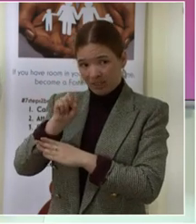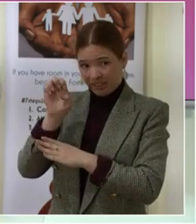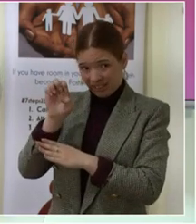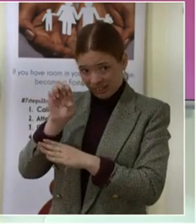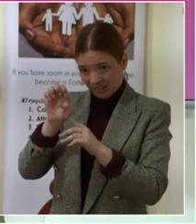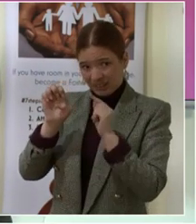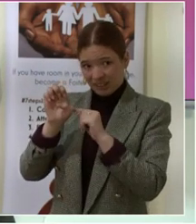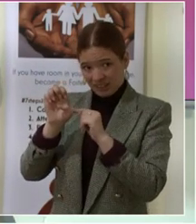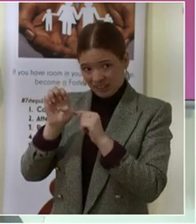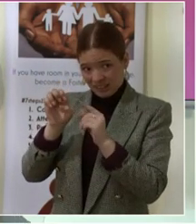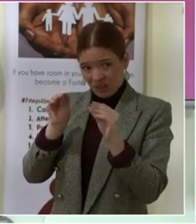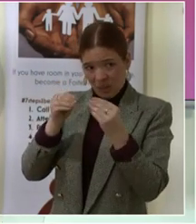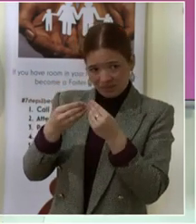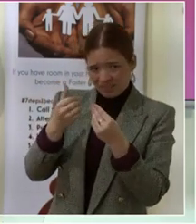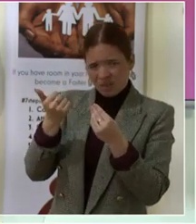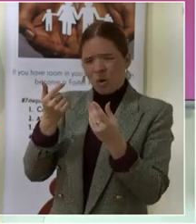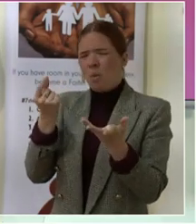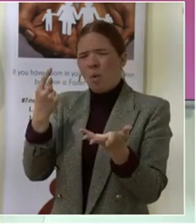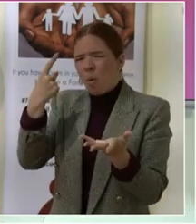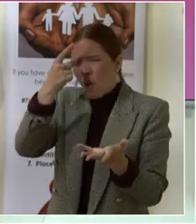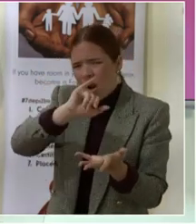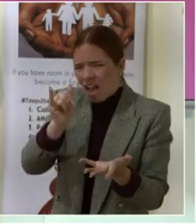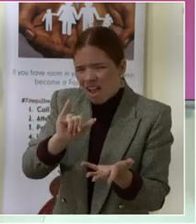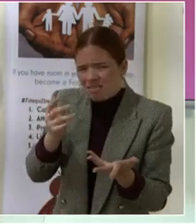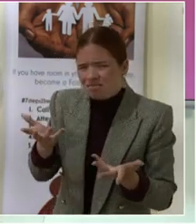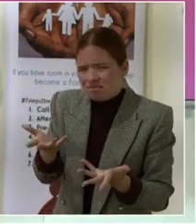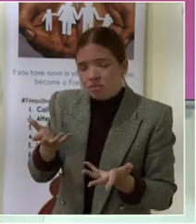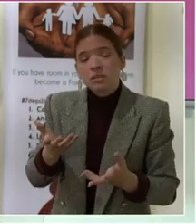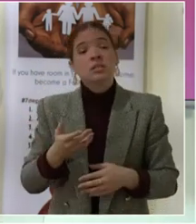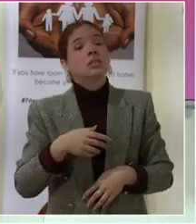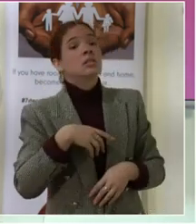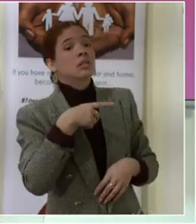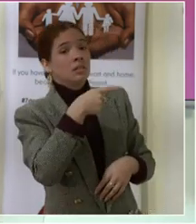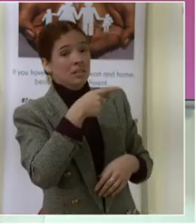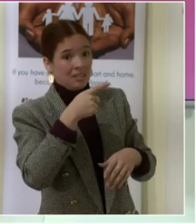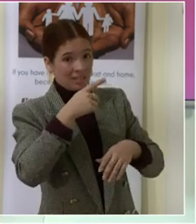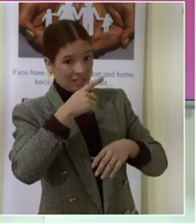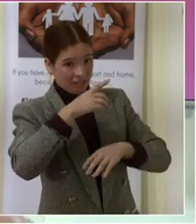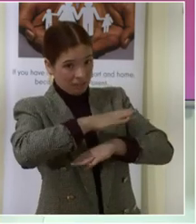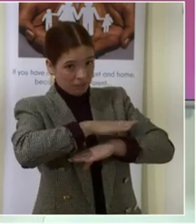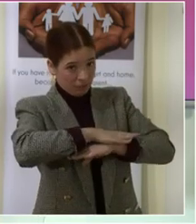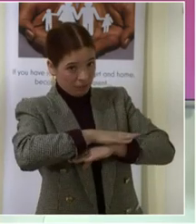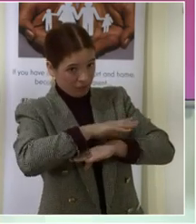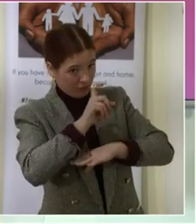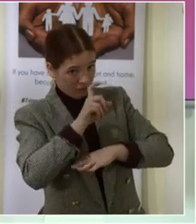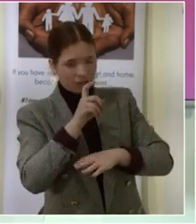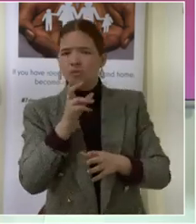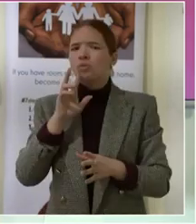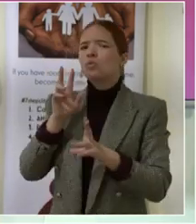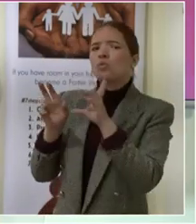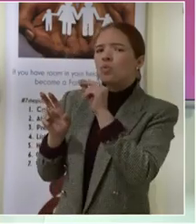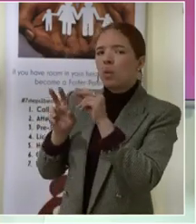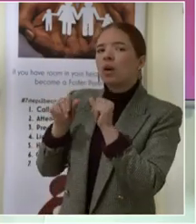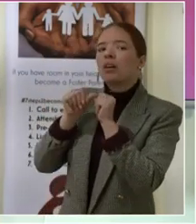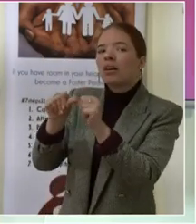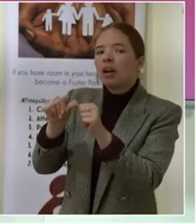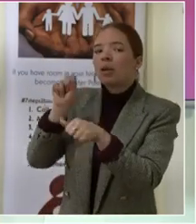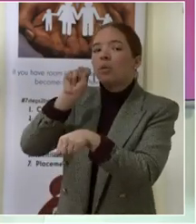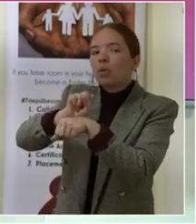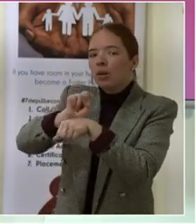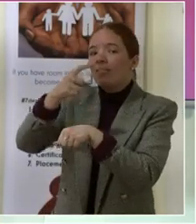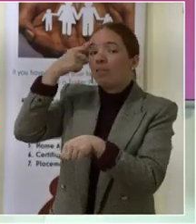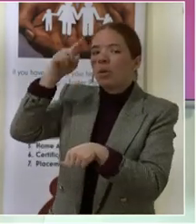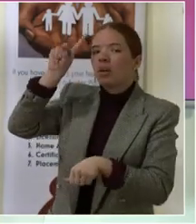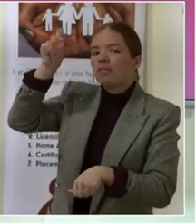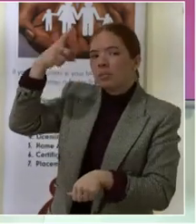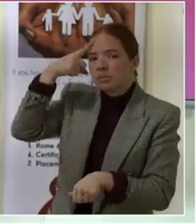practice. You mean their desks? Like the staff, will they all remain employed by the city government? Yes. Will their jobs